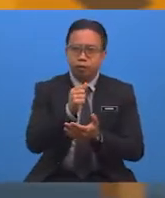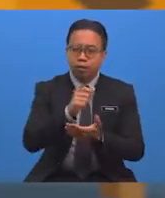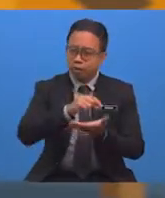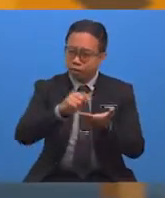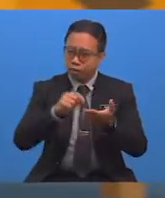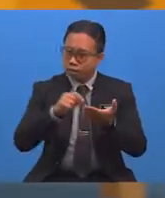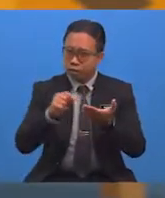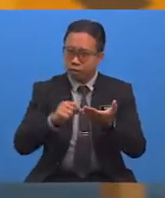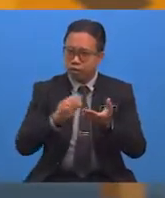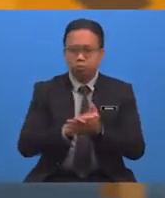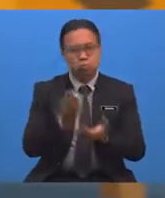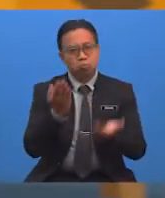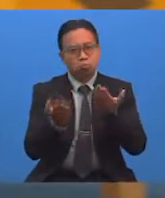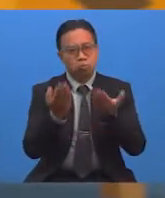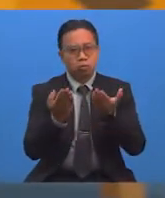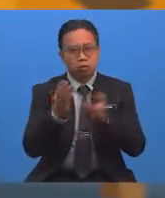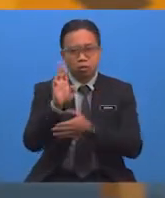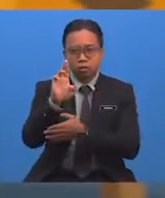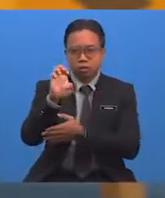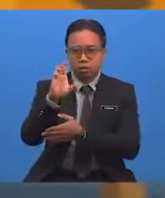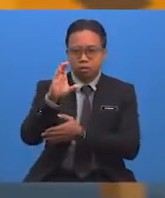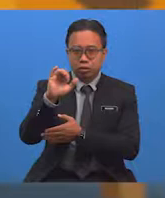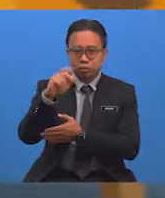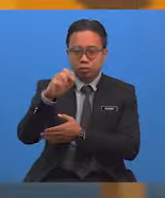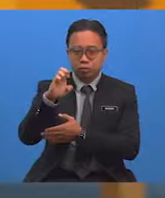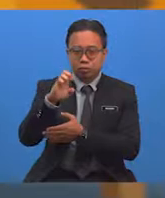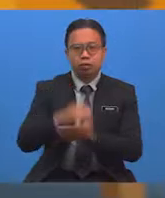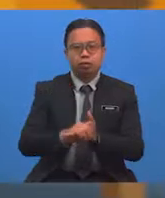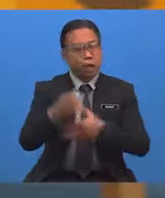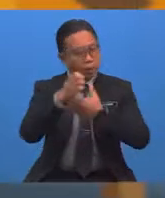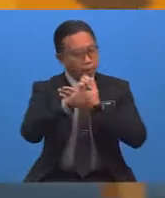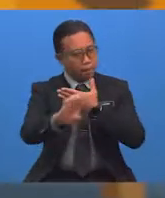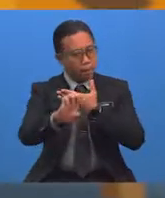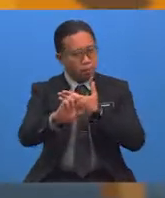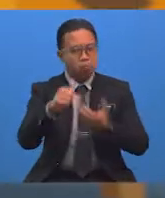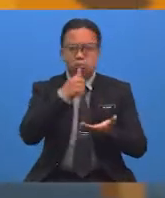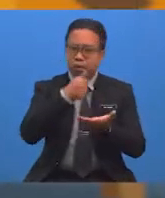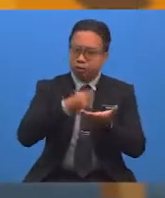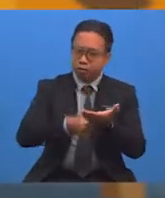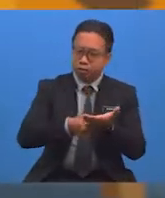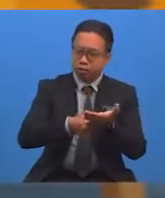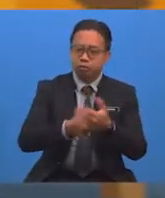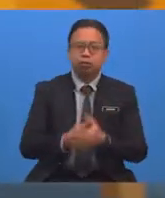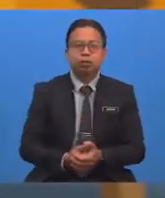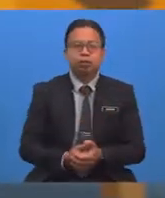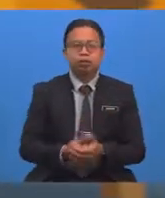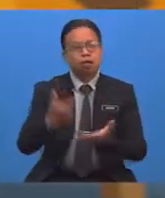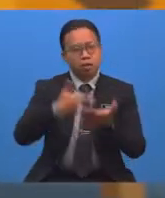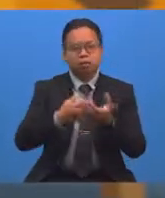be recipes, emails, letters, statutory declarations,